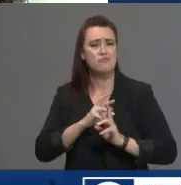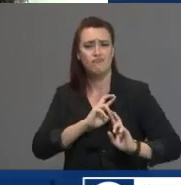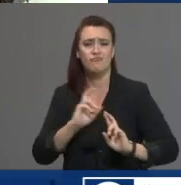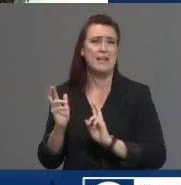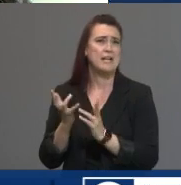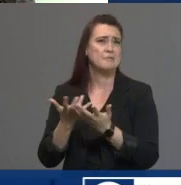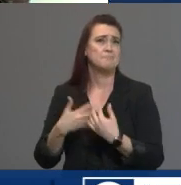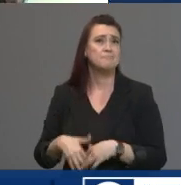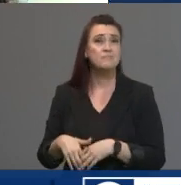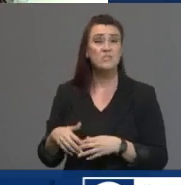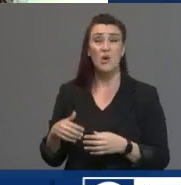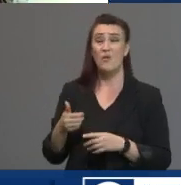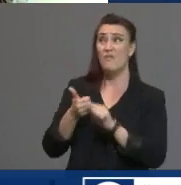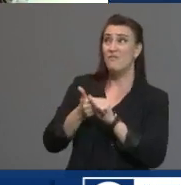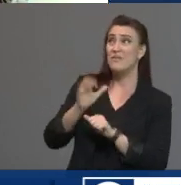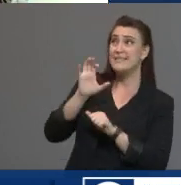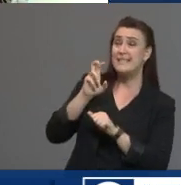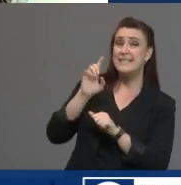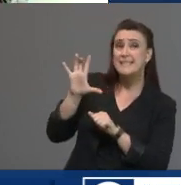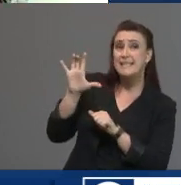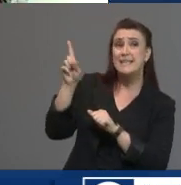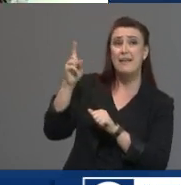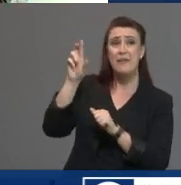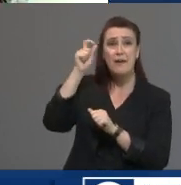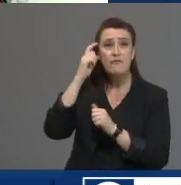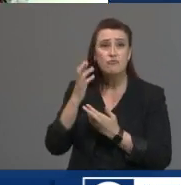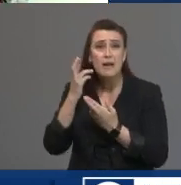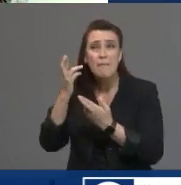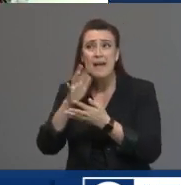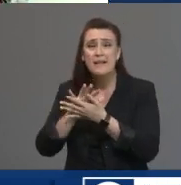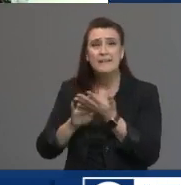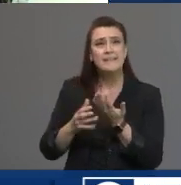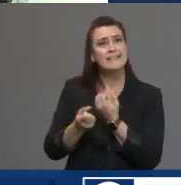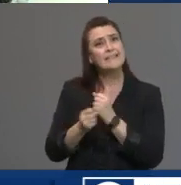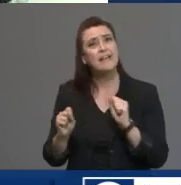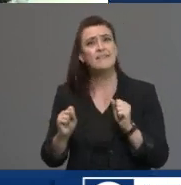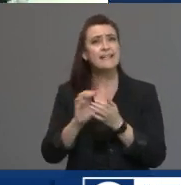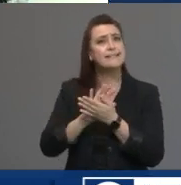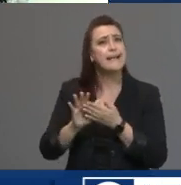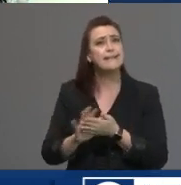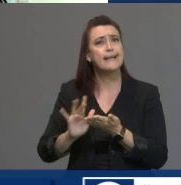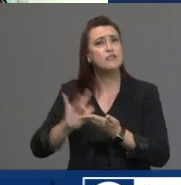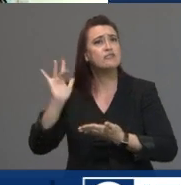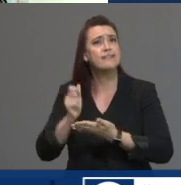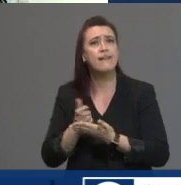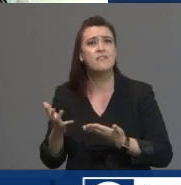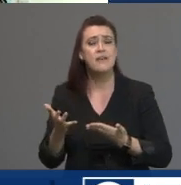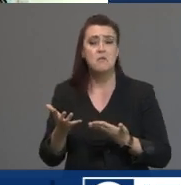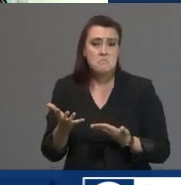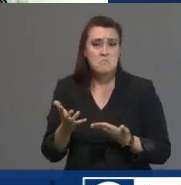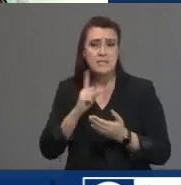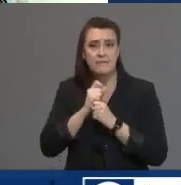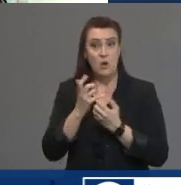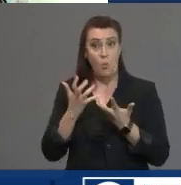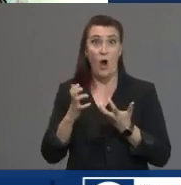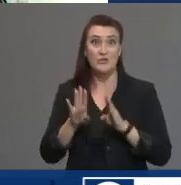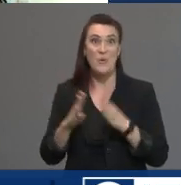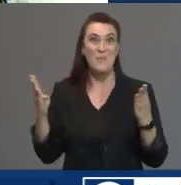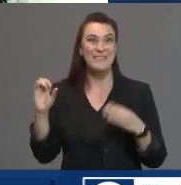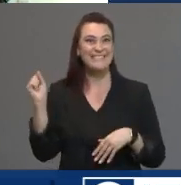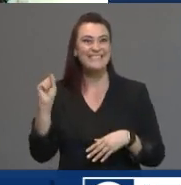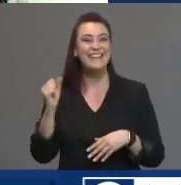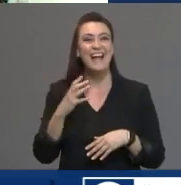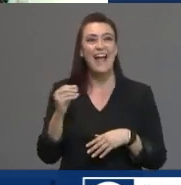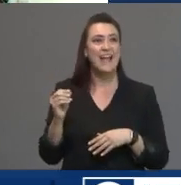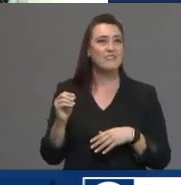and with everything that the CDC recommends and the governor as far as like safety and sanitation, we definitely want to be